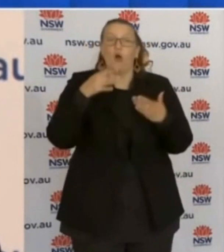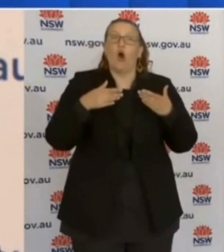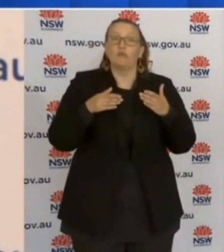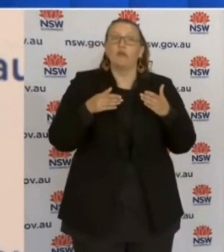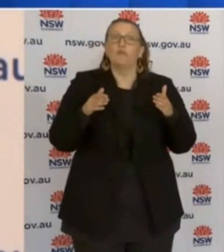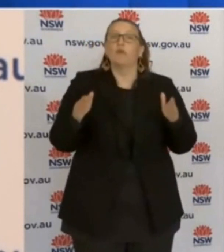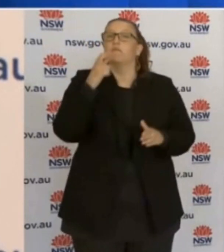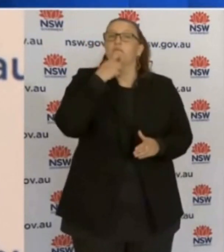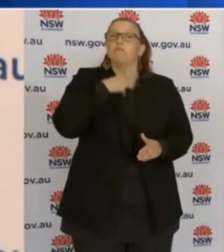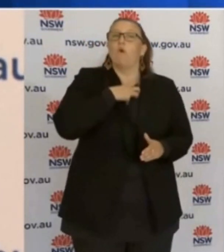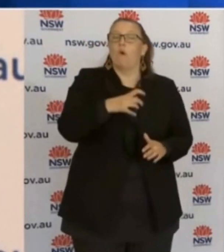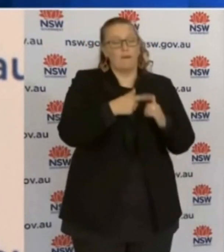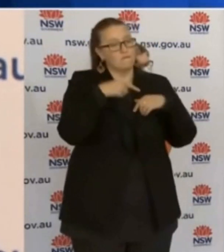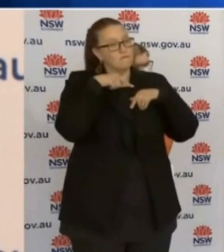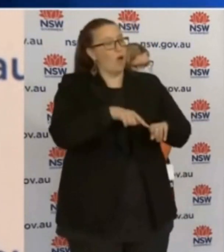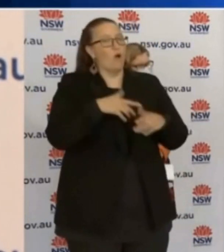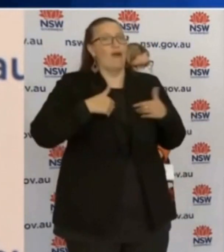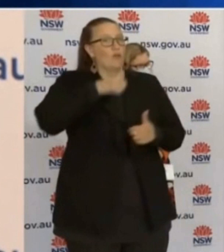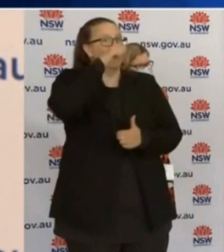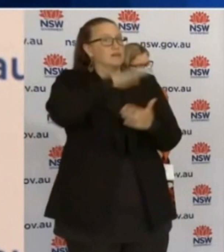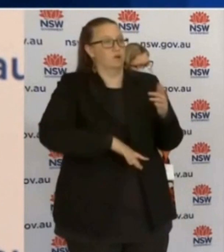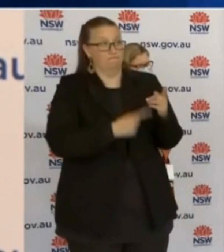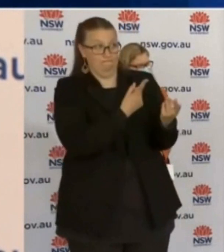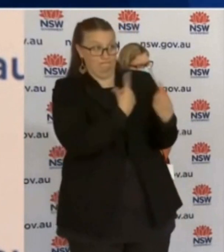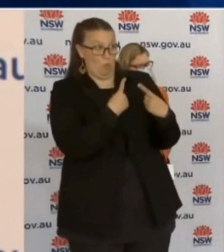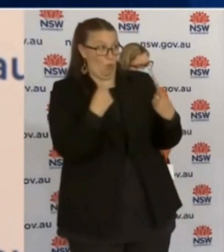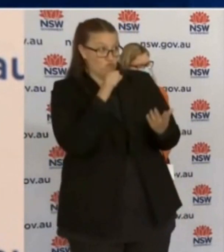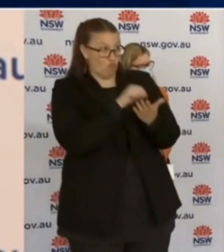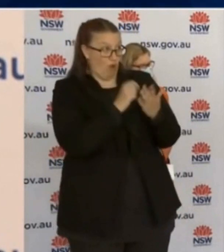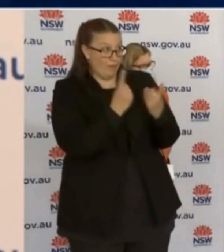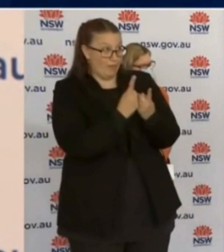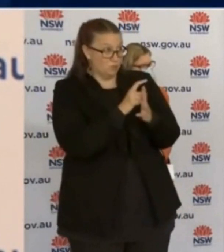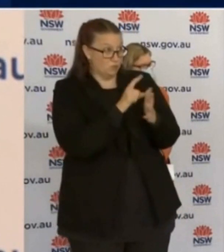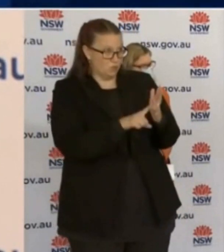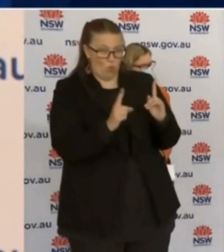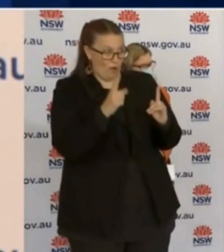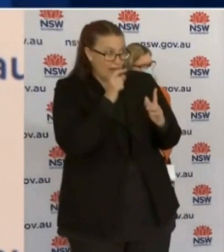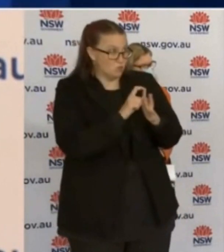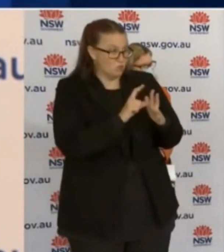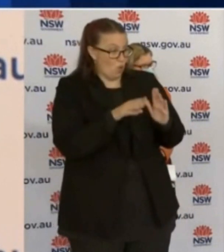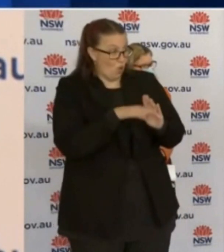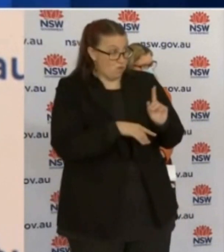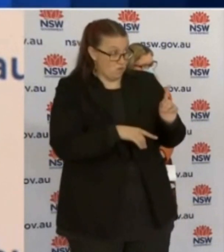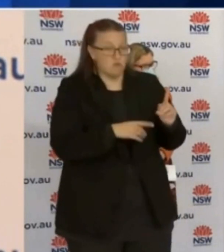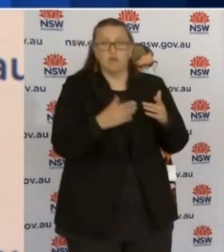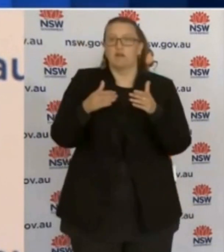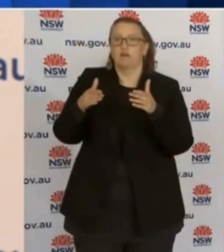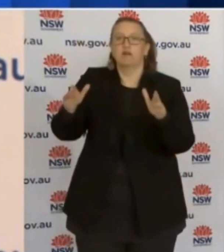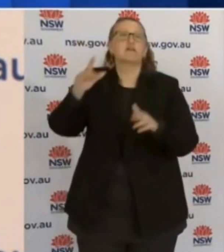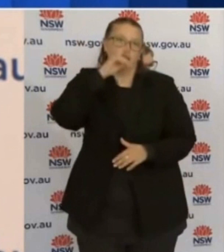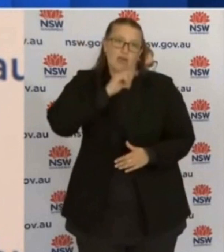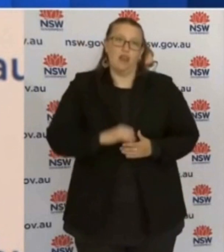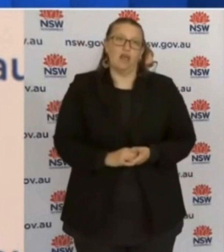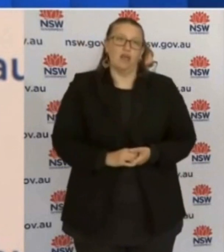from our health experts and others across government to see what September and October look like. But let me assure you, the New South